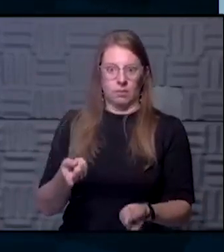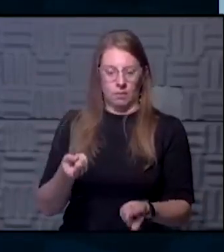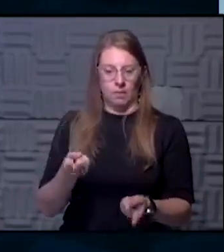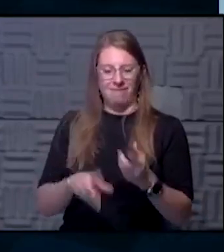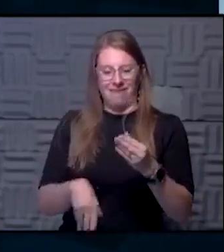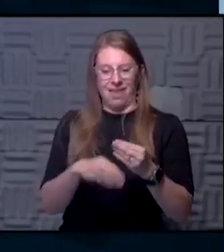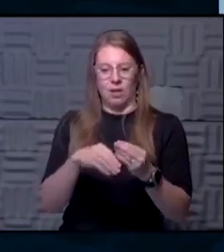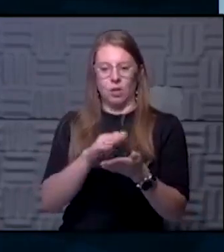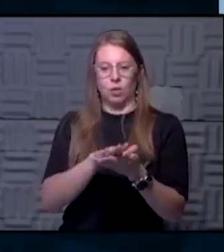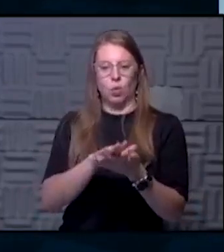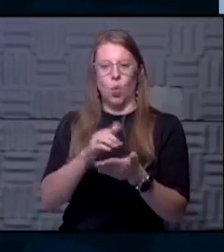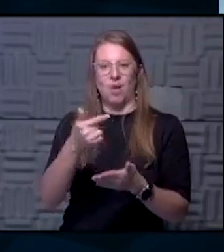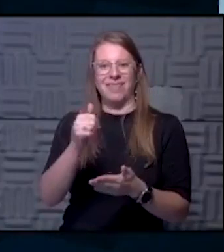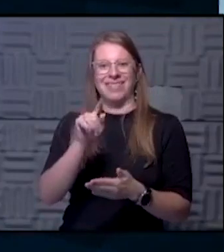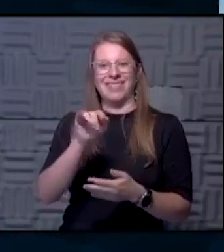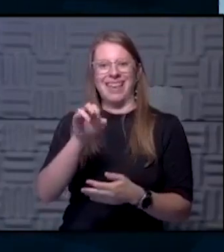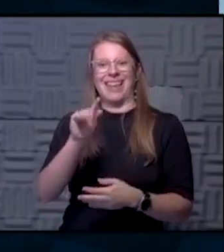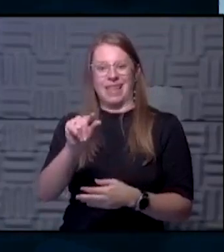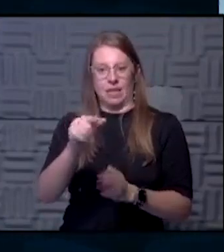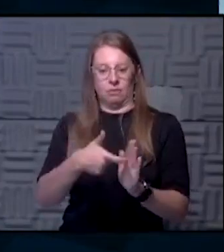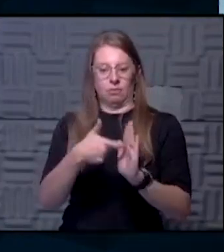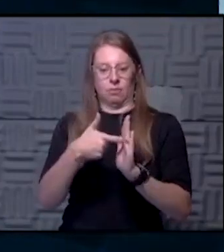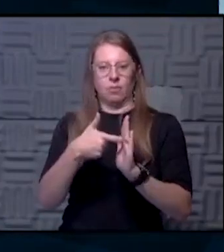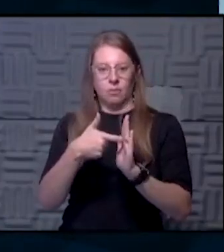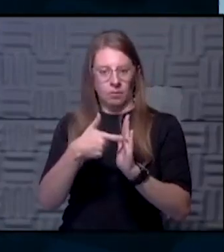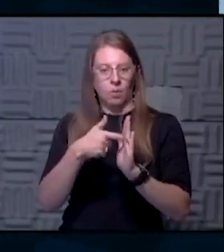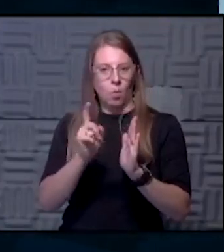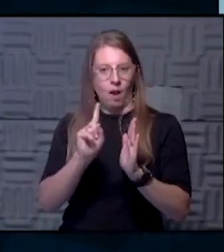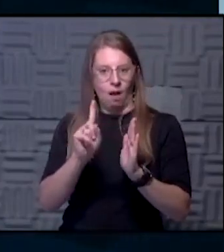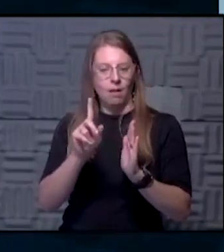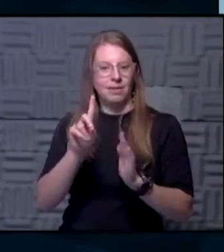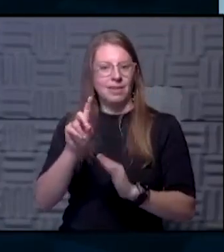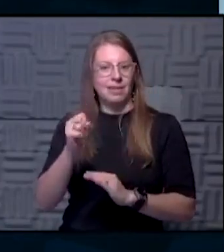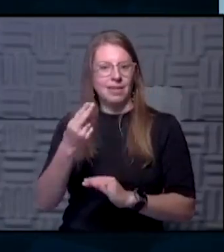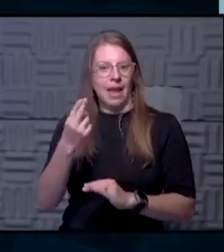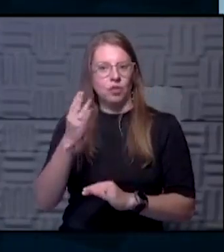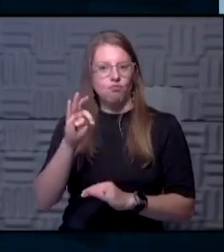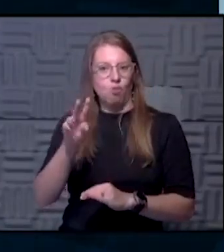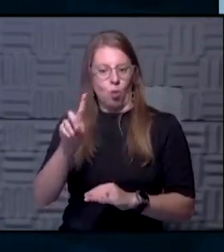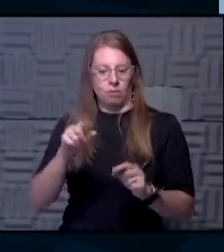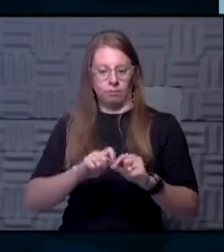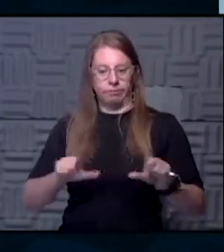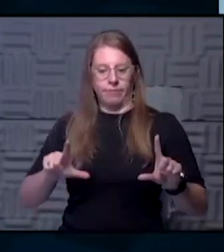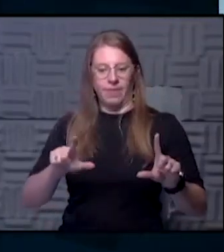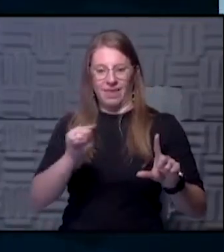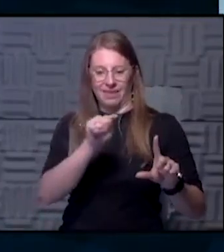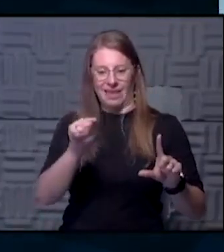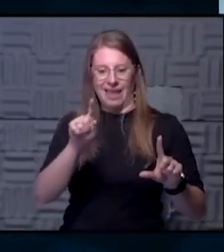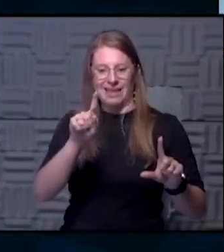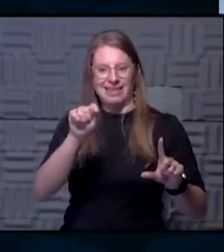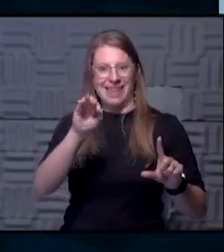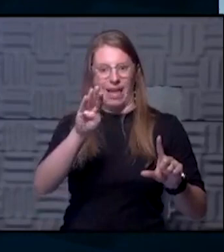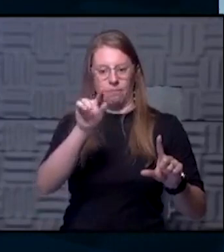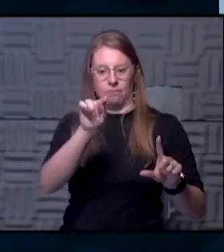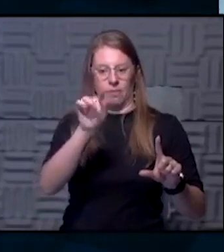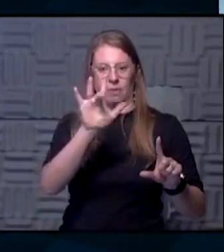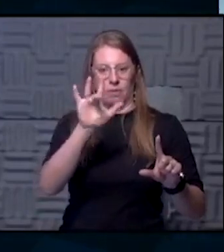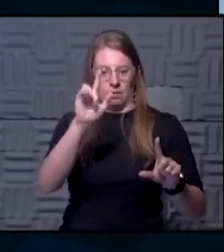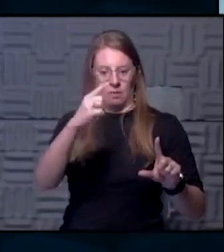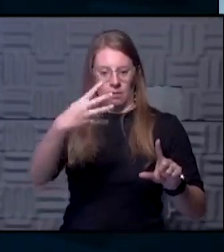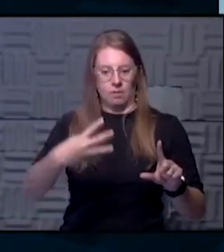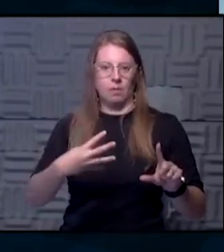school gating criteria on the dashboard. And under that tab, there's 4 or